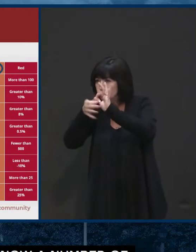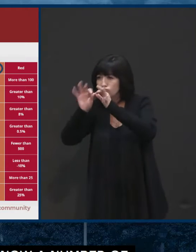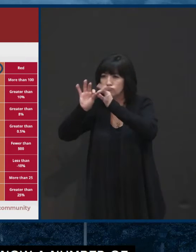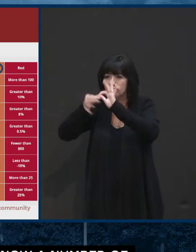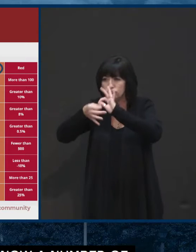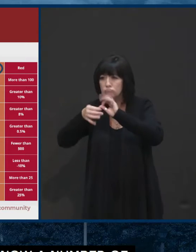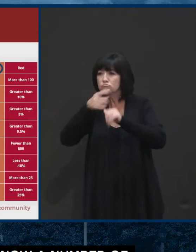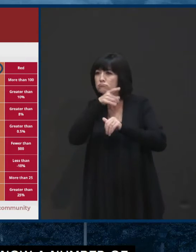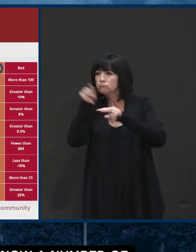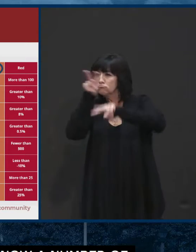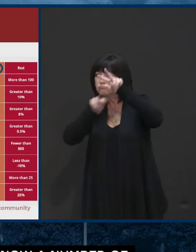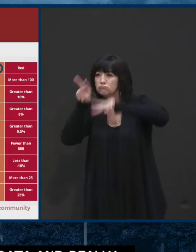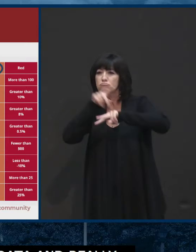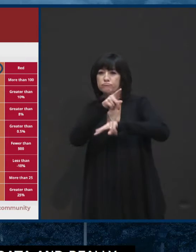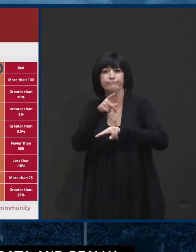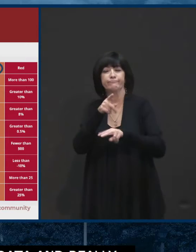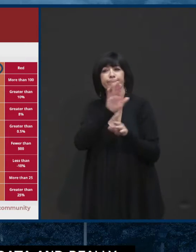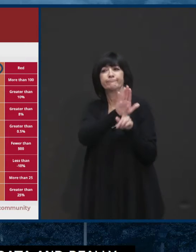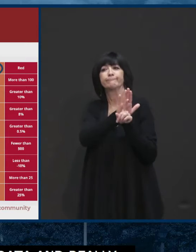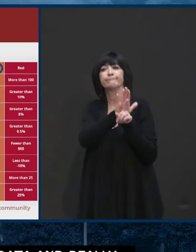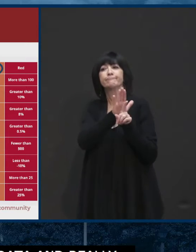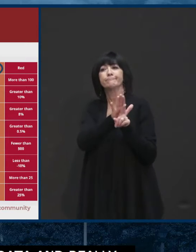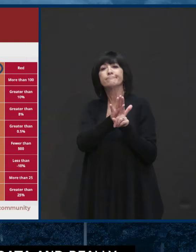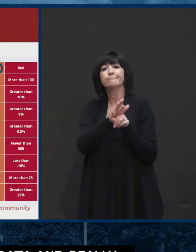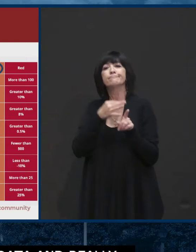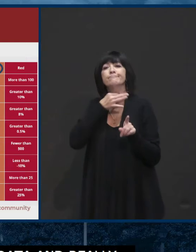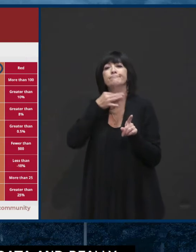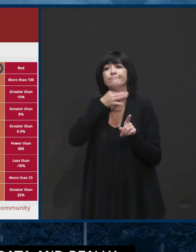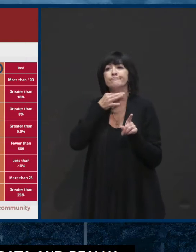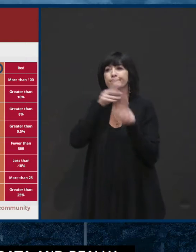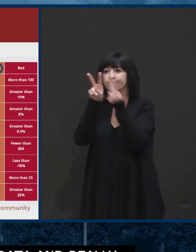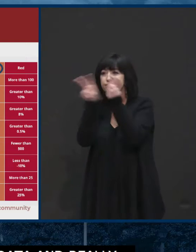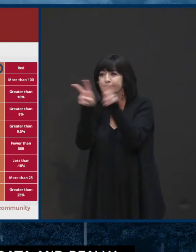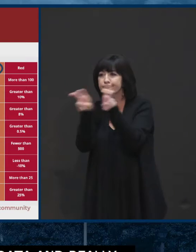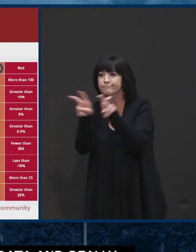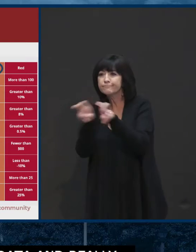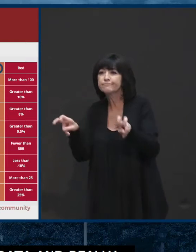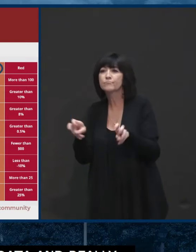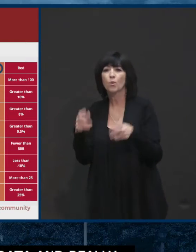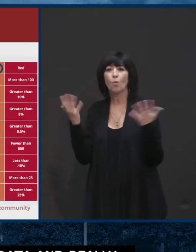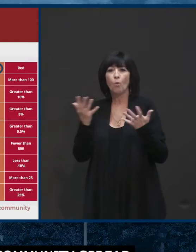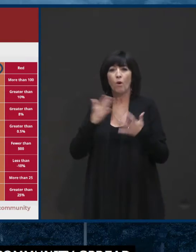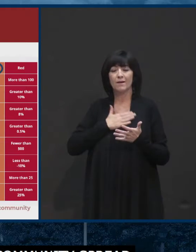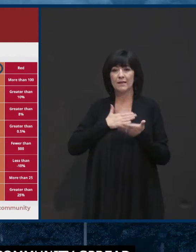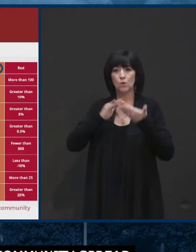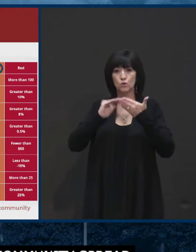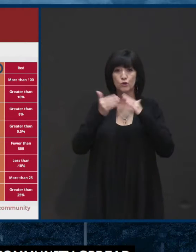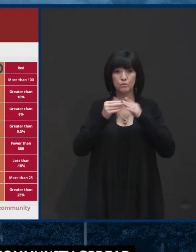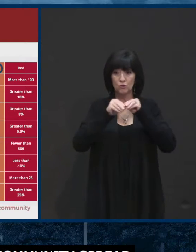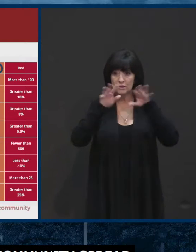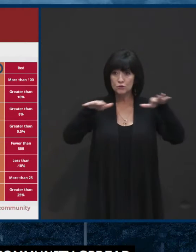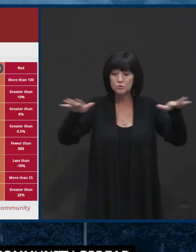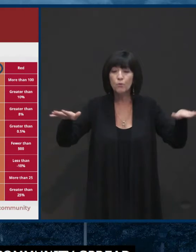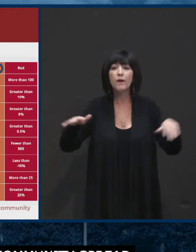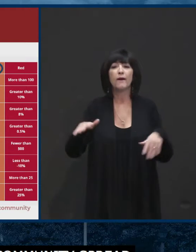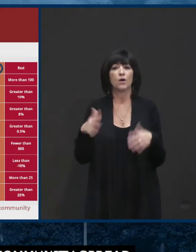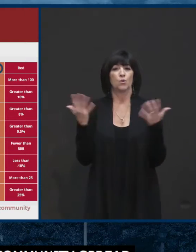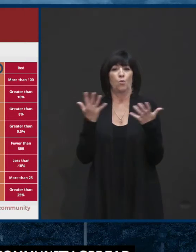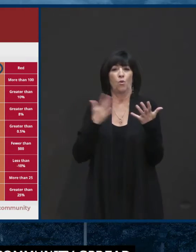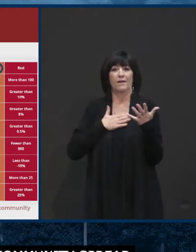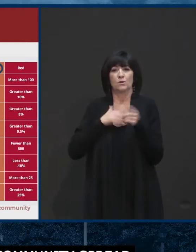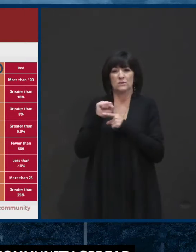about community spread and our response in Delaware. And so the Centers for Disease Control